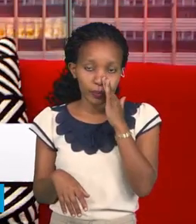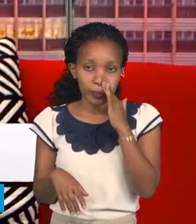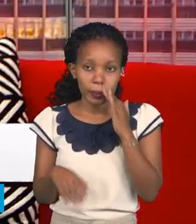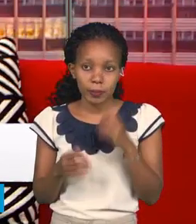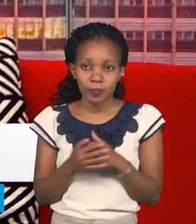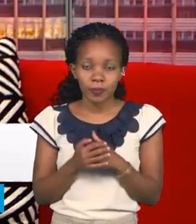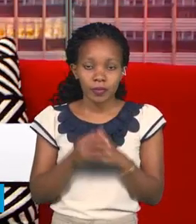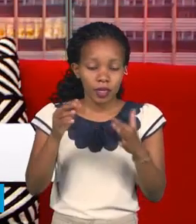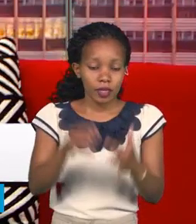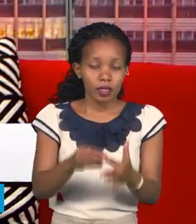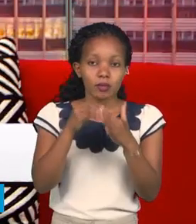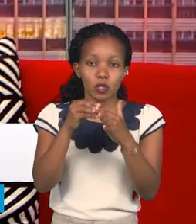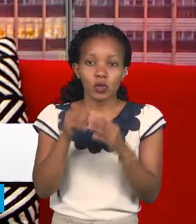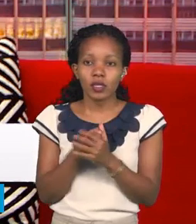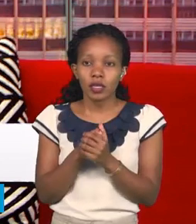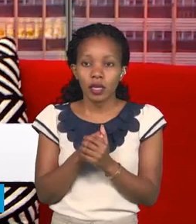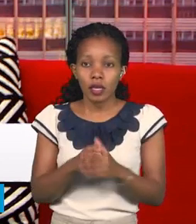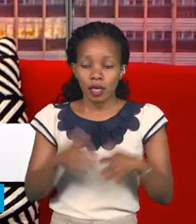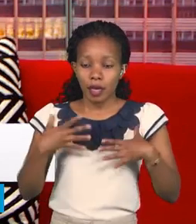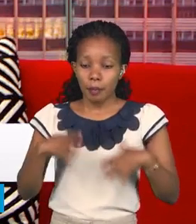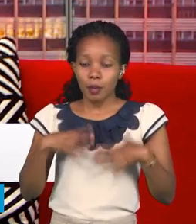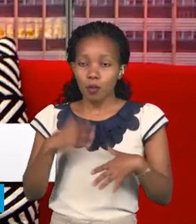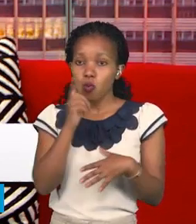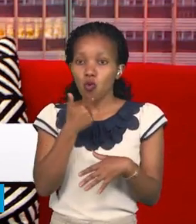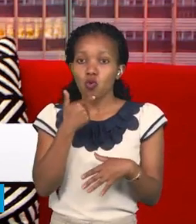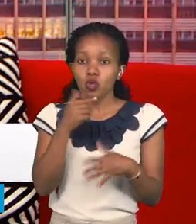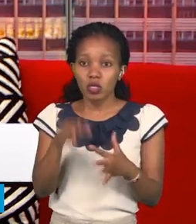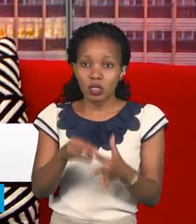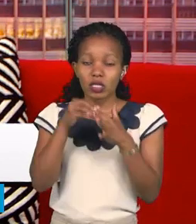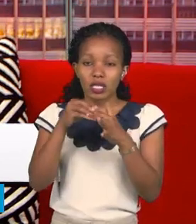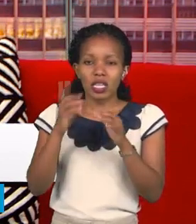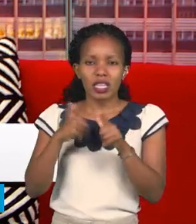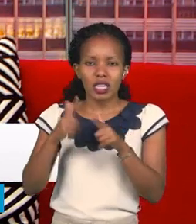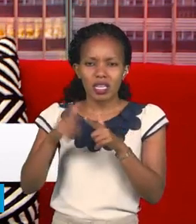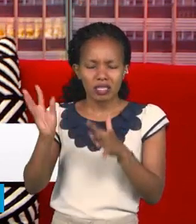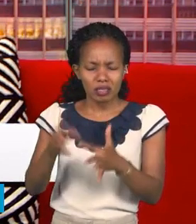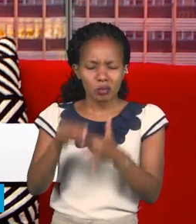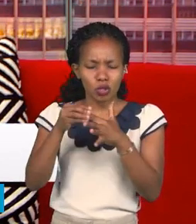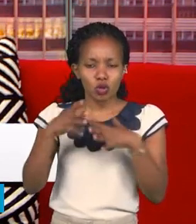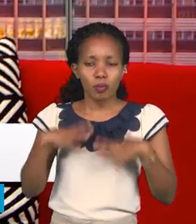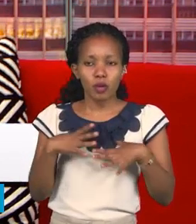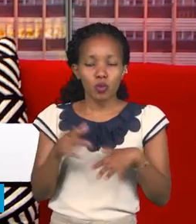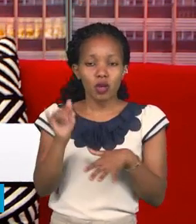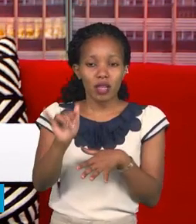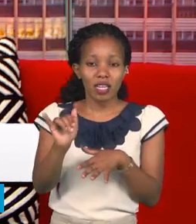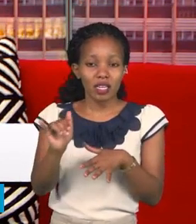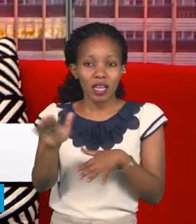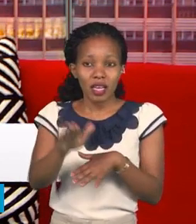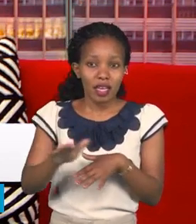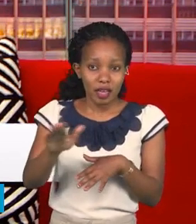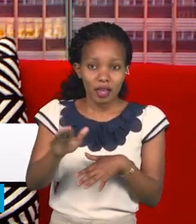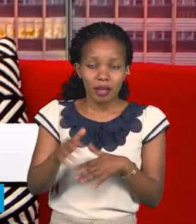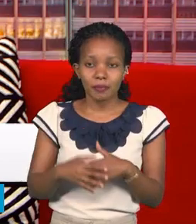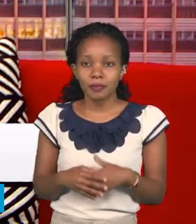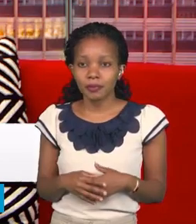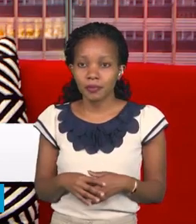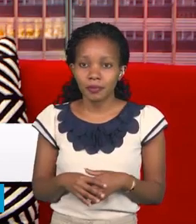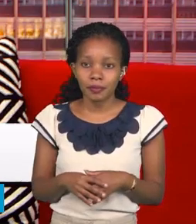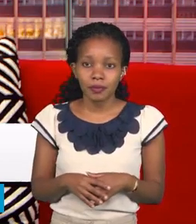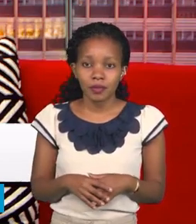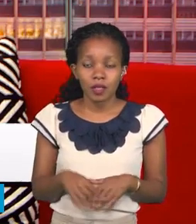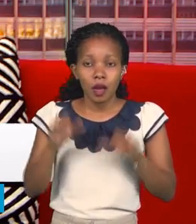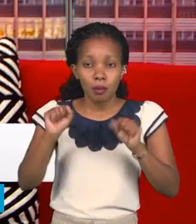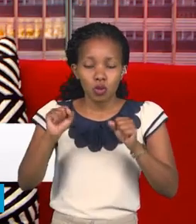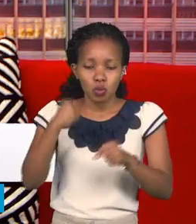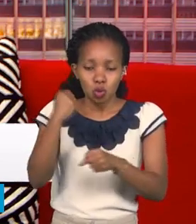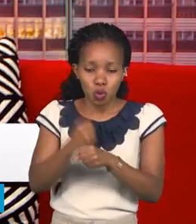it is specialized. Okay. The people who are having expertise, yes, yeah, in that particular domain, right? They can perform